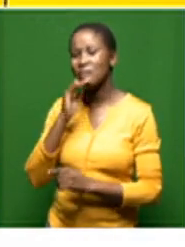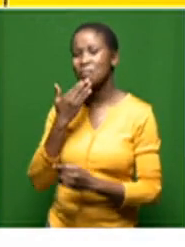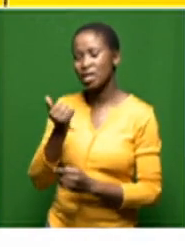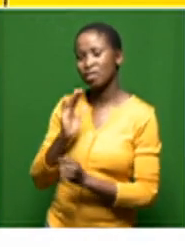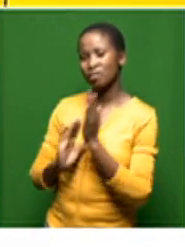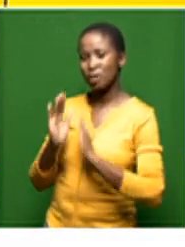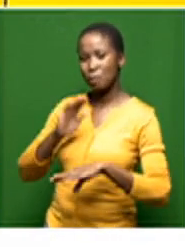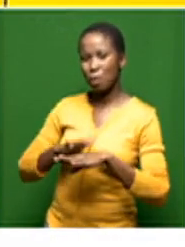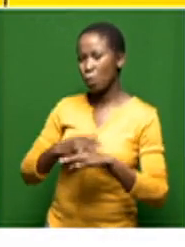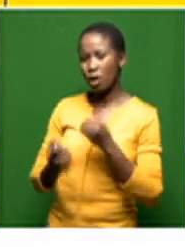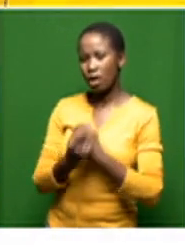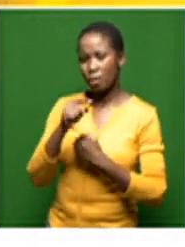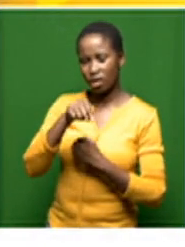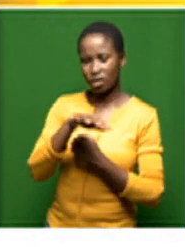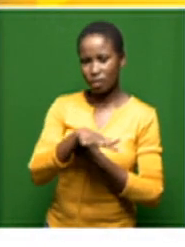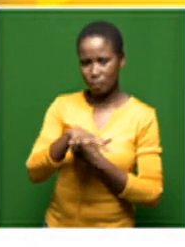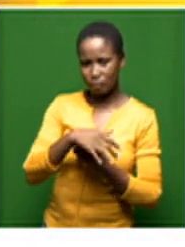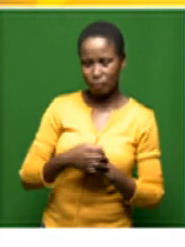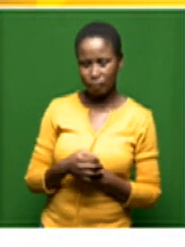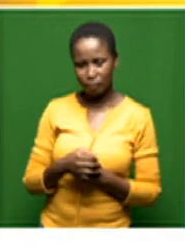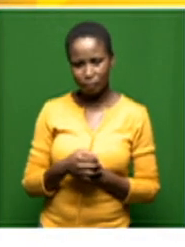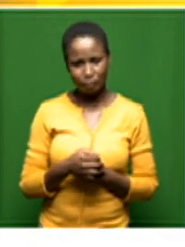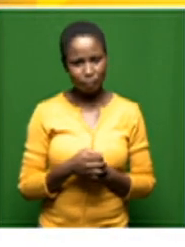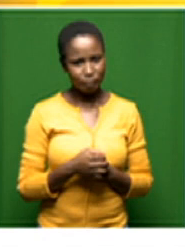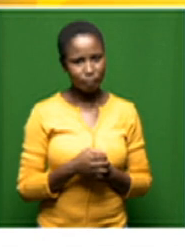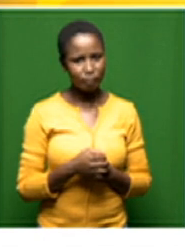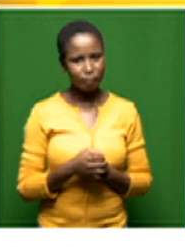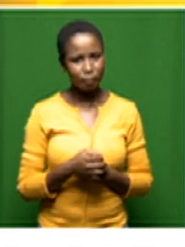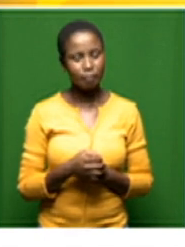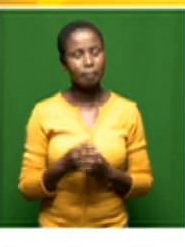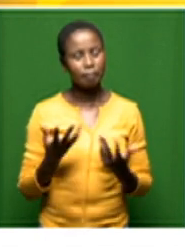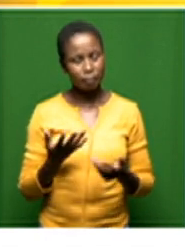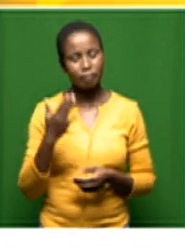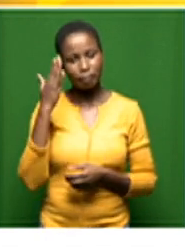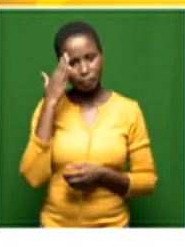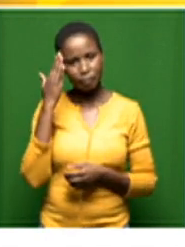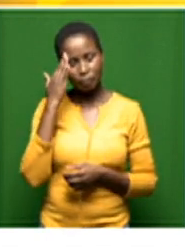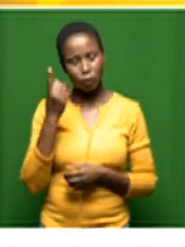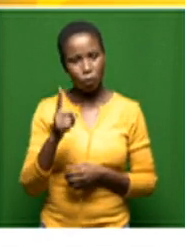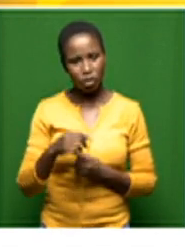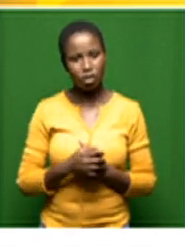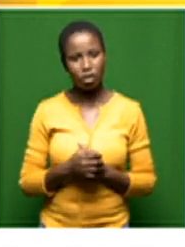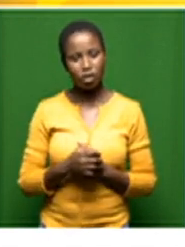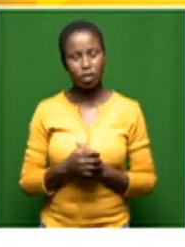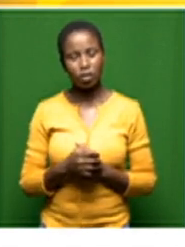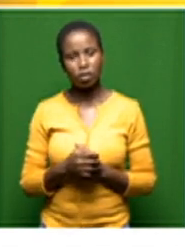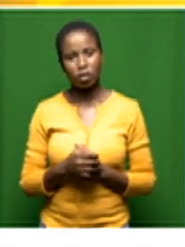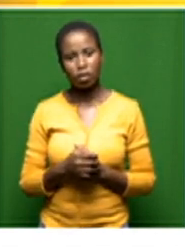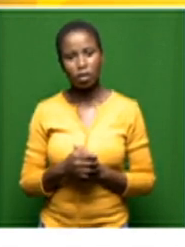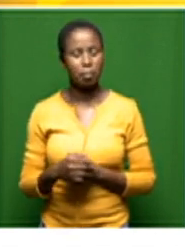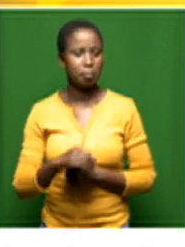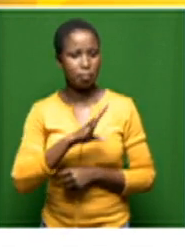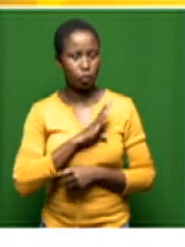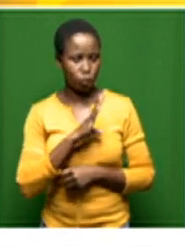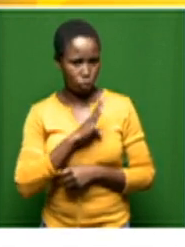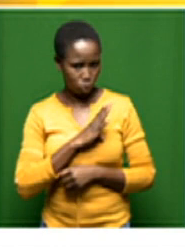region. What we do know is that the military was able to take